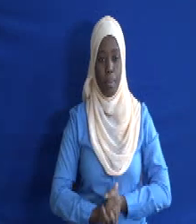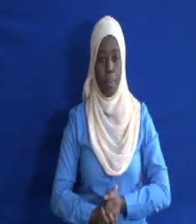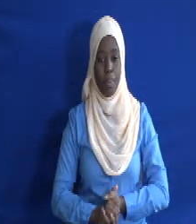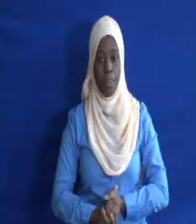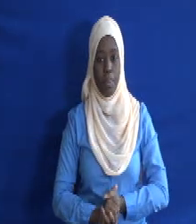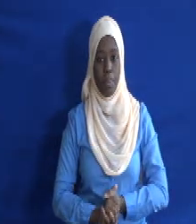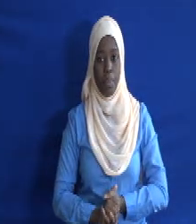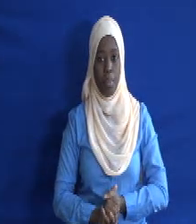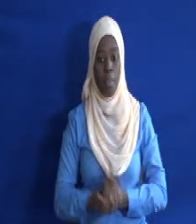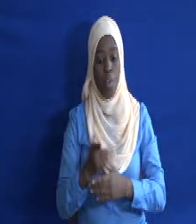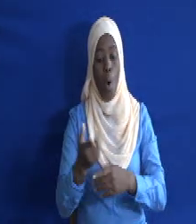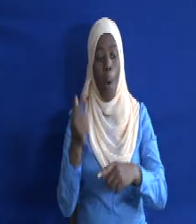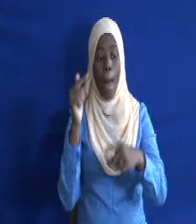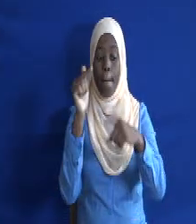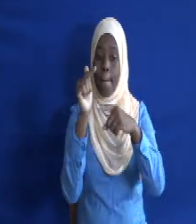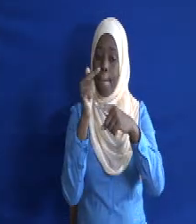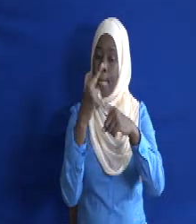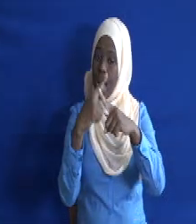Therefore,